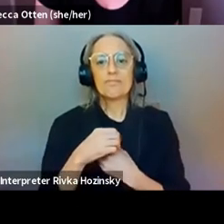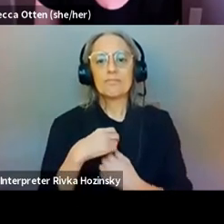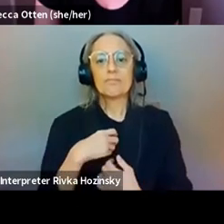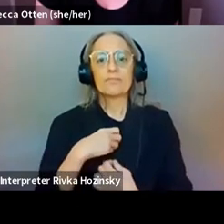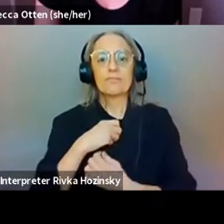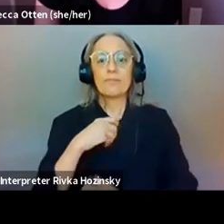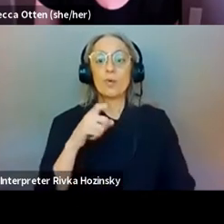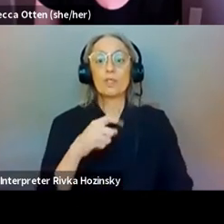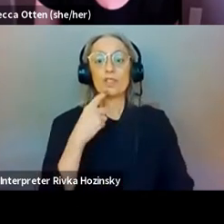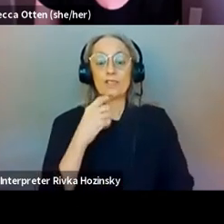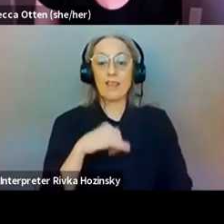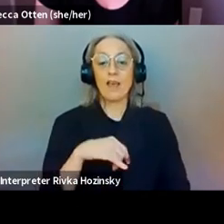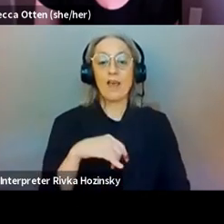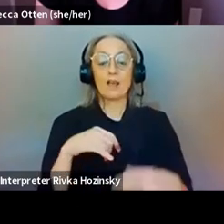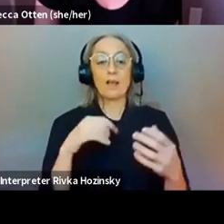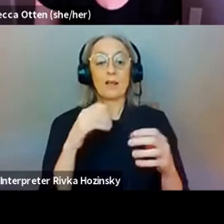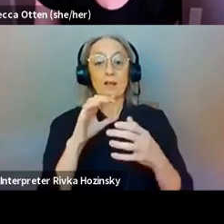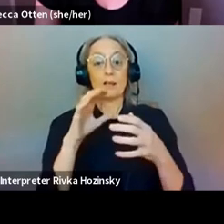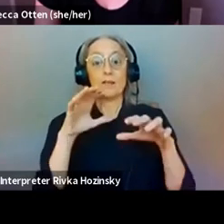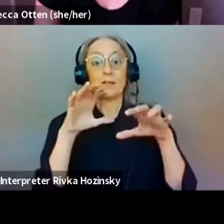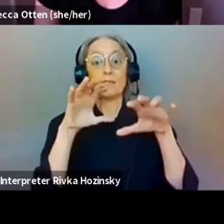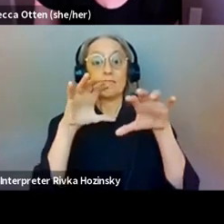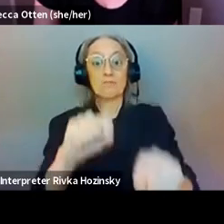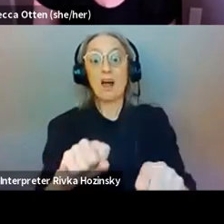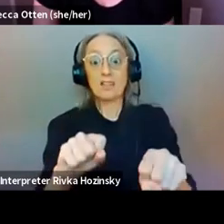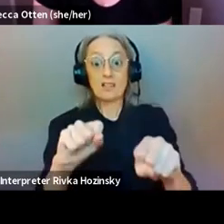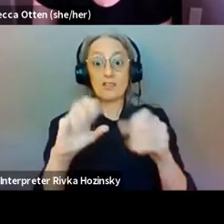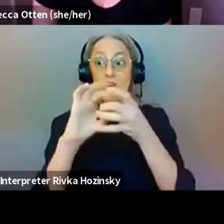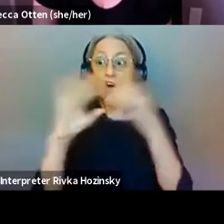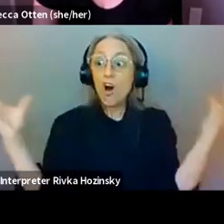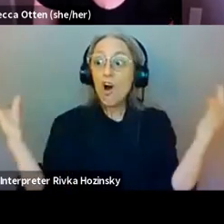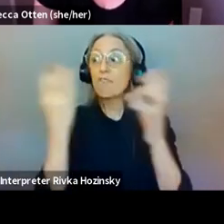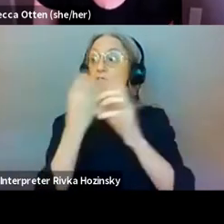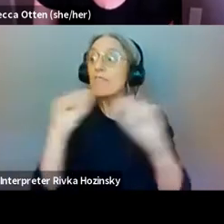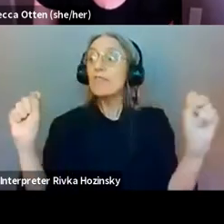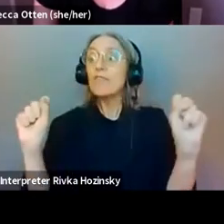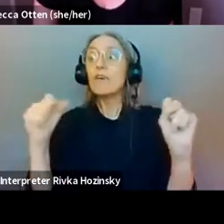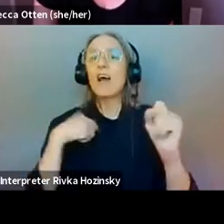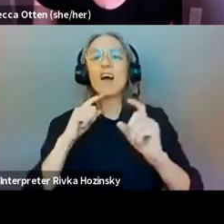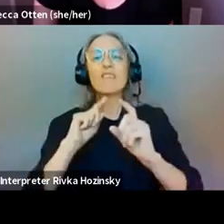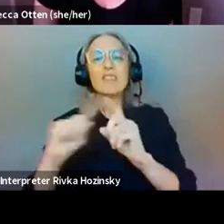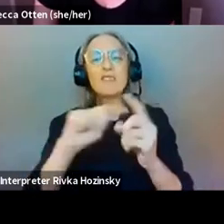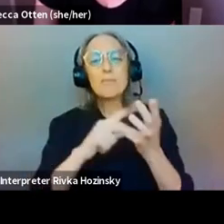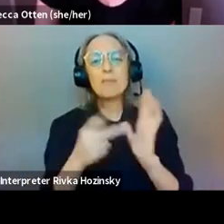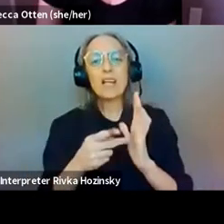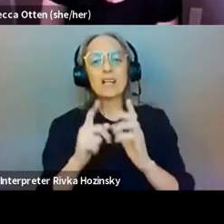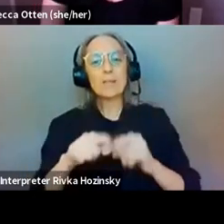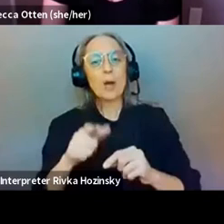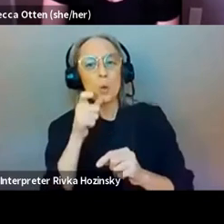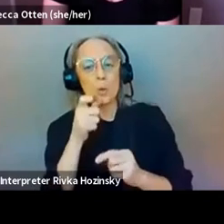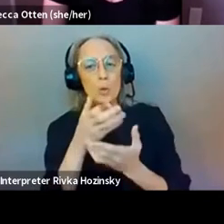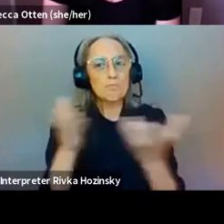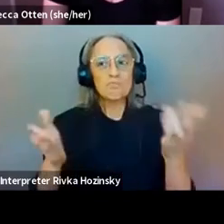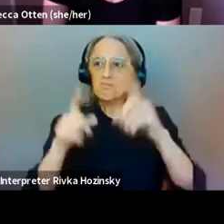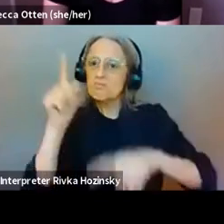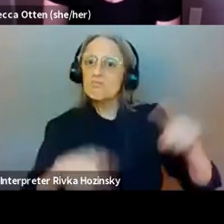is different things to different people. Right. You know, like there is the, so, you know, as a